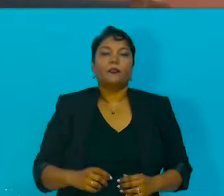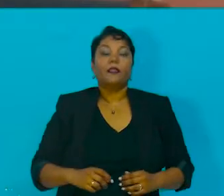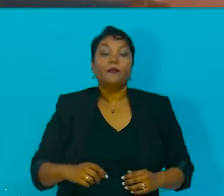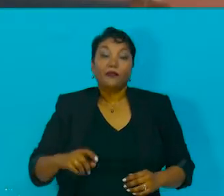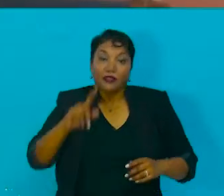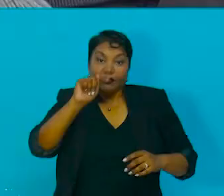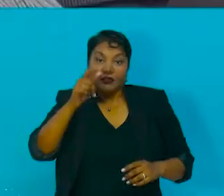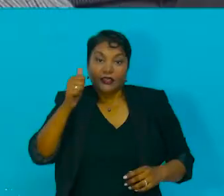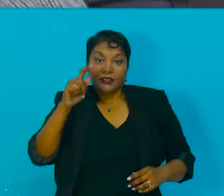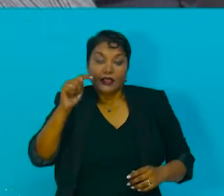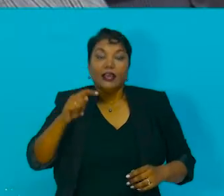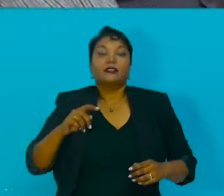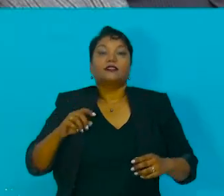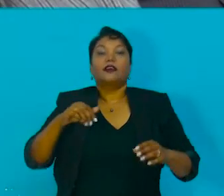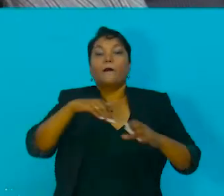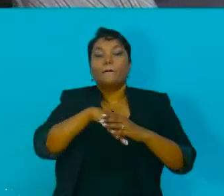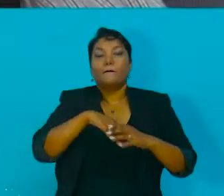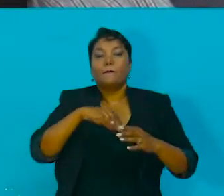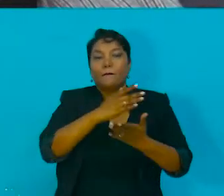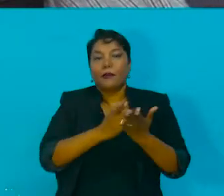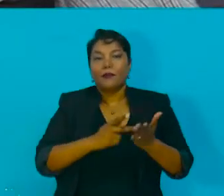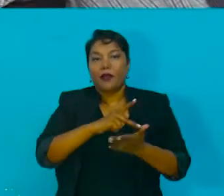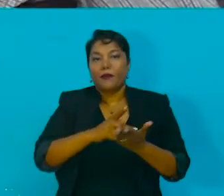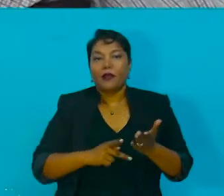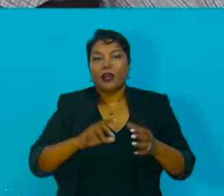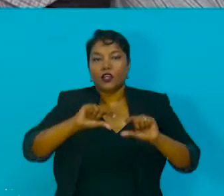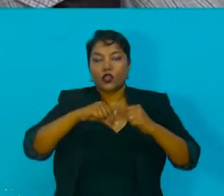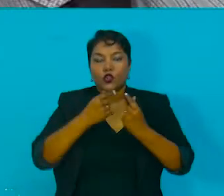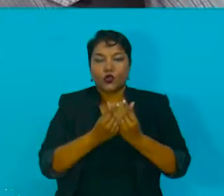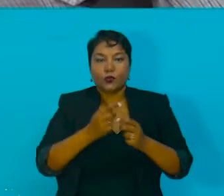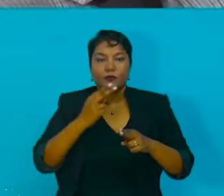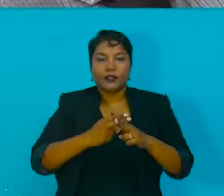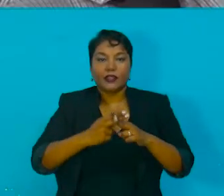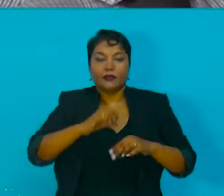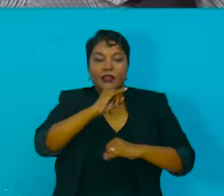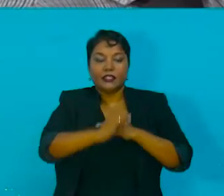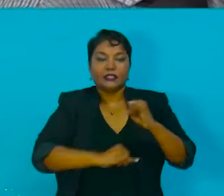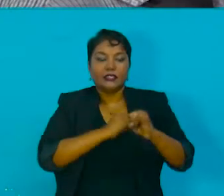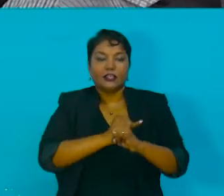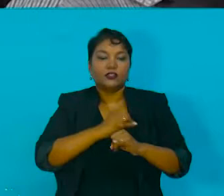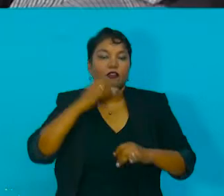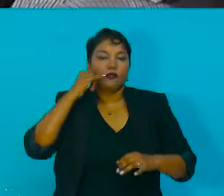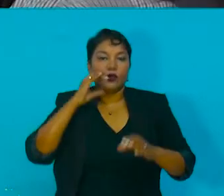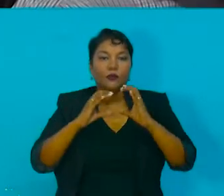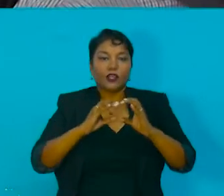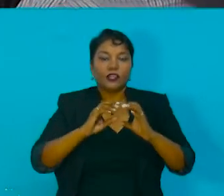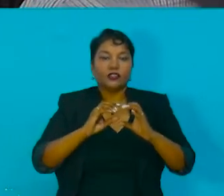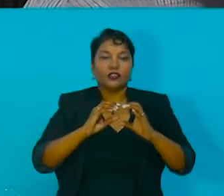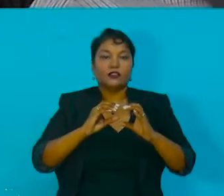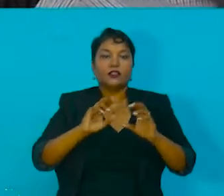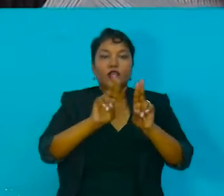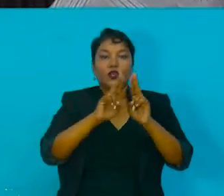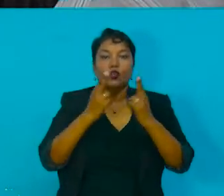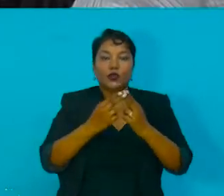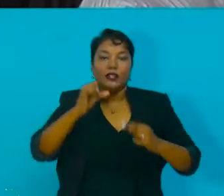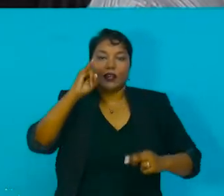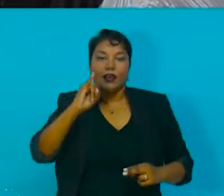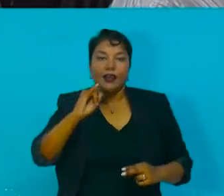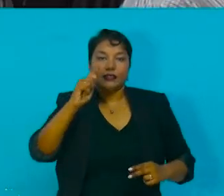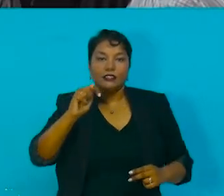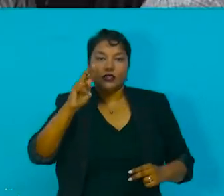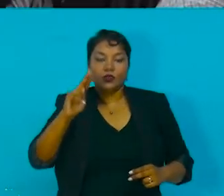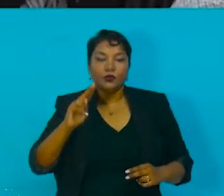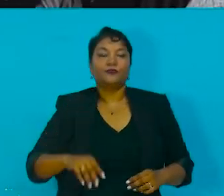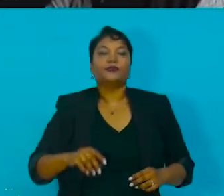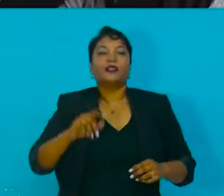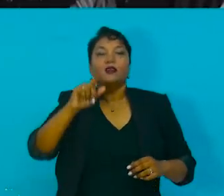Telecommunications Union and a list of methodologies that would have been developed. One treats specifically with data centers.